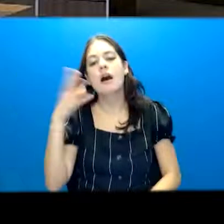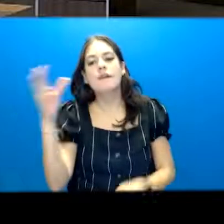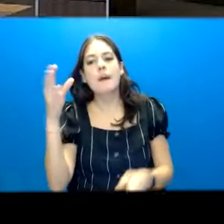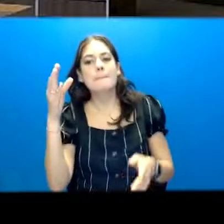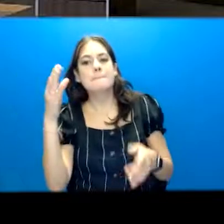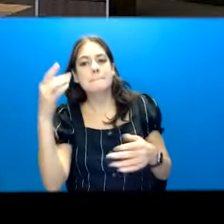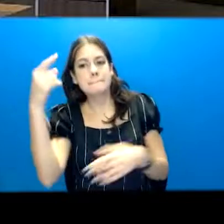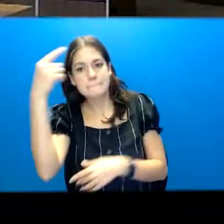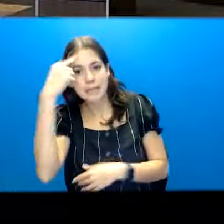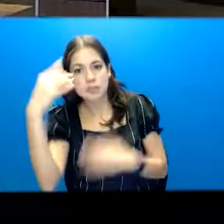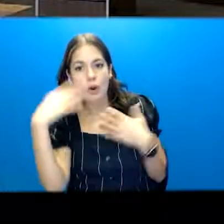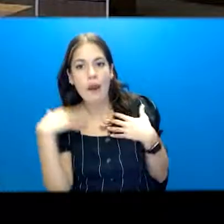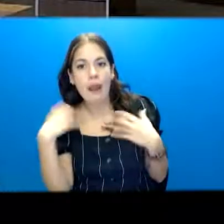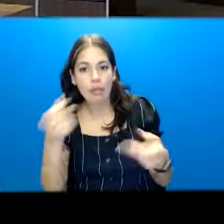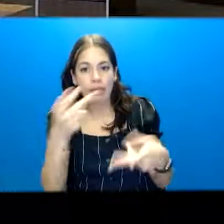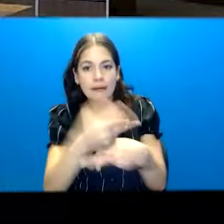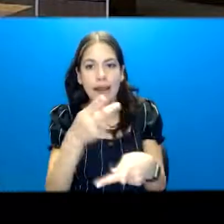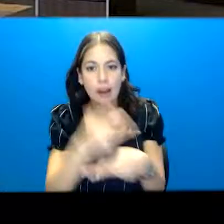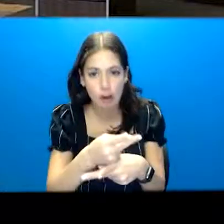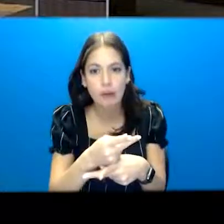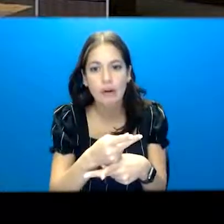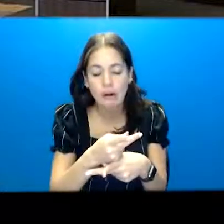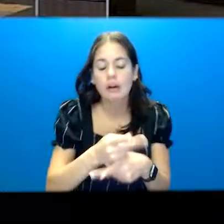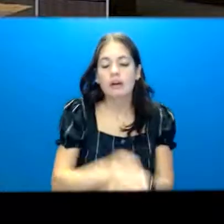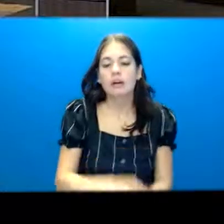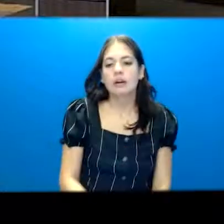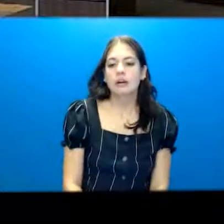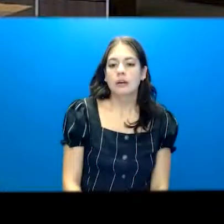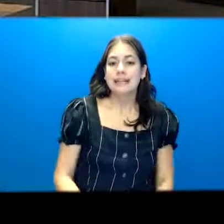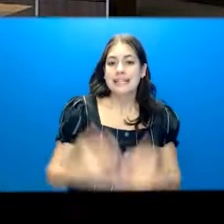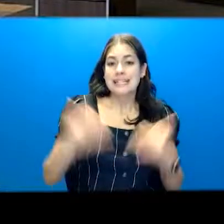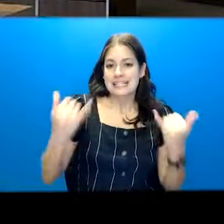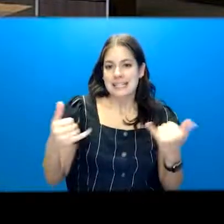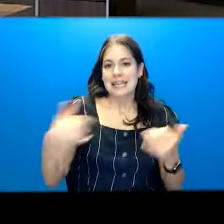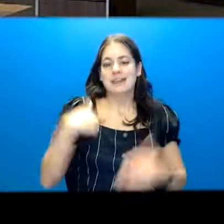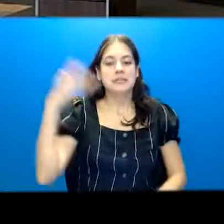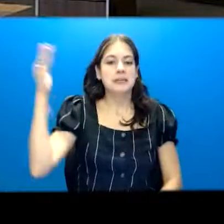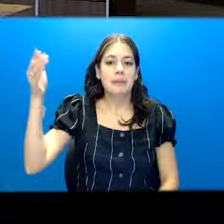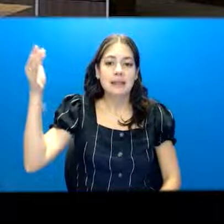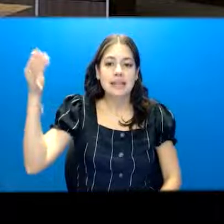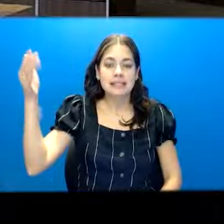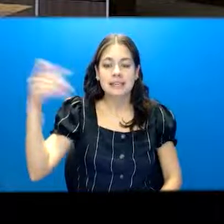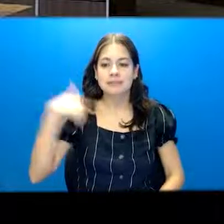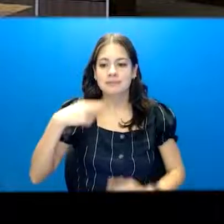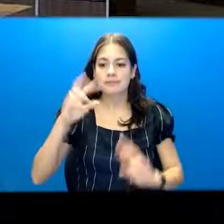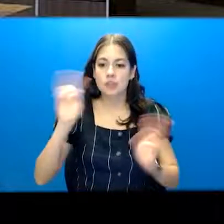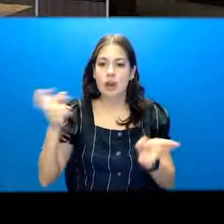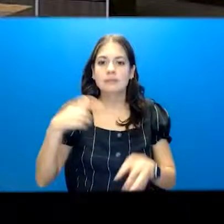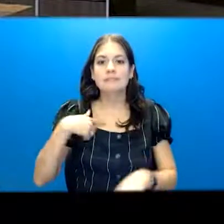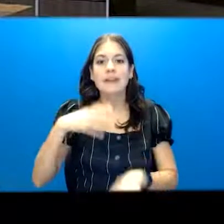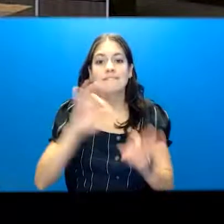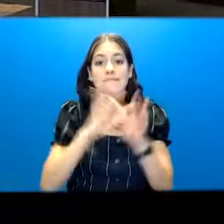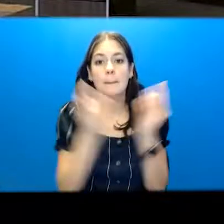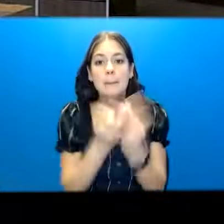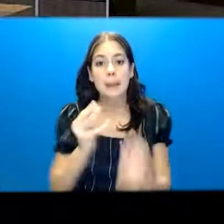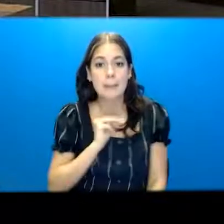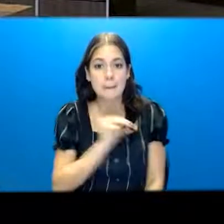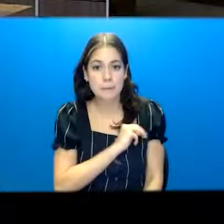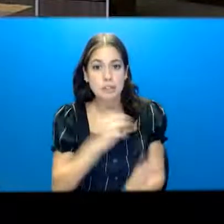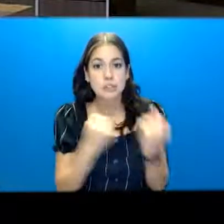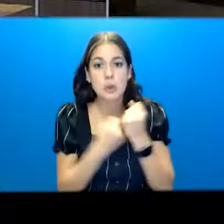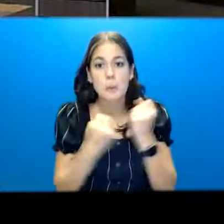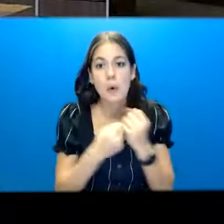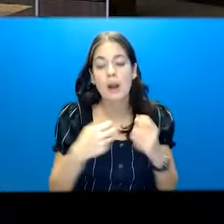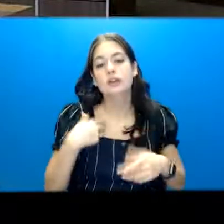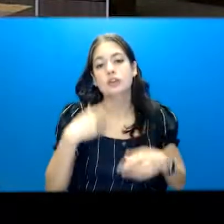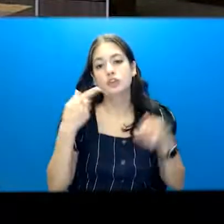among racially and ethnically diverse populations. Today, she'll be presenting the talk, Family Member Support Person Engagement During